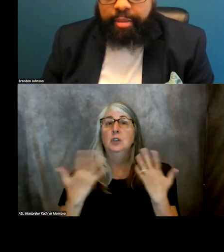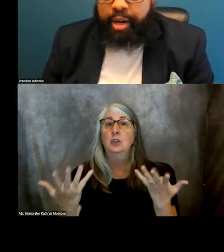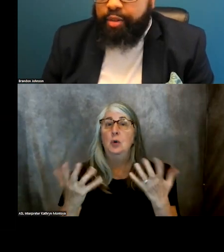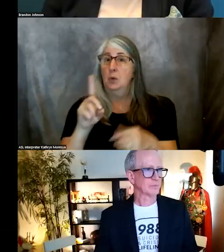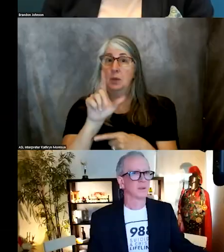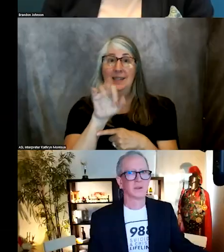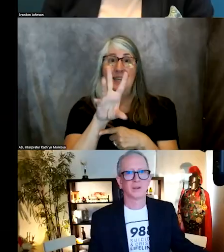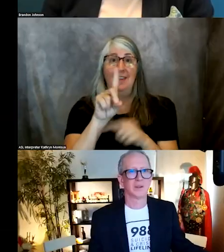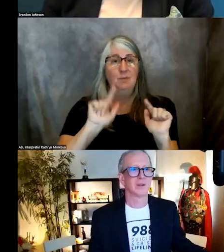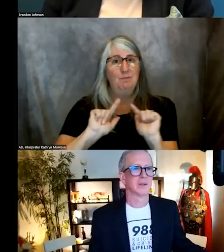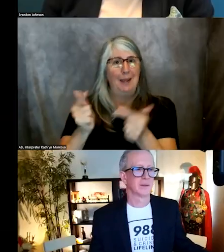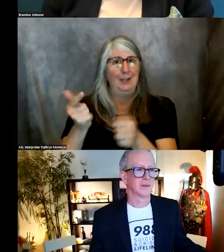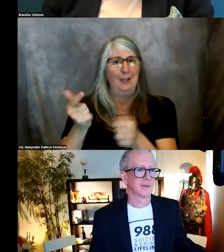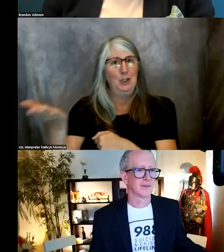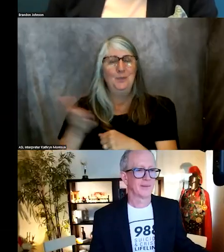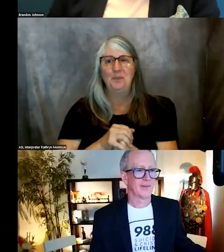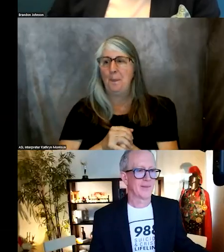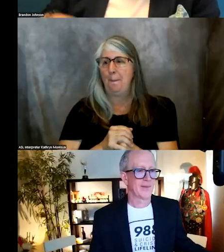I'll turn it back over to you.